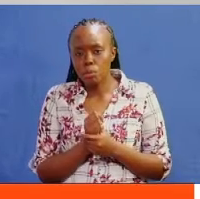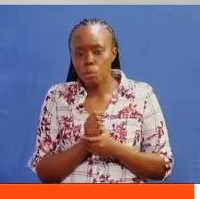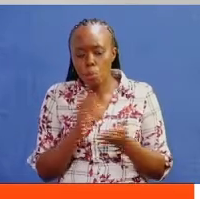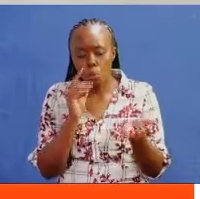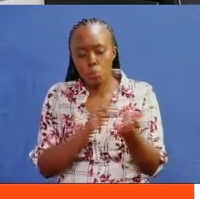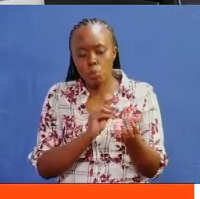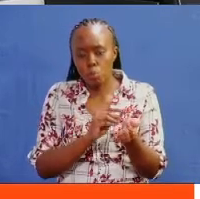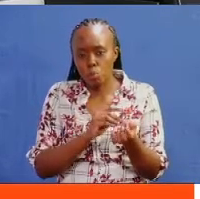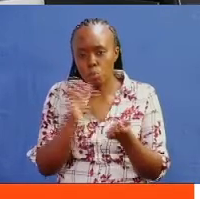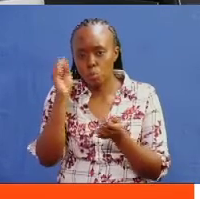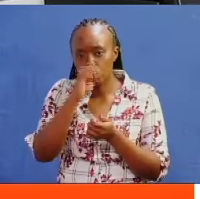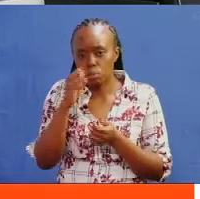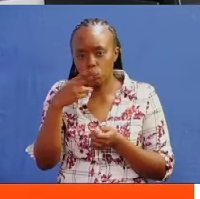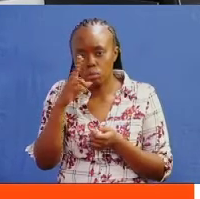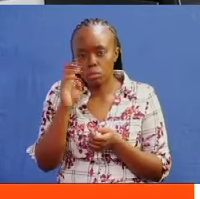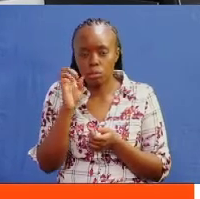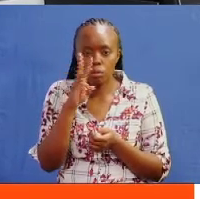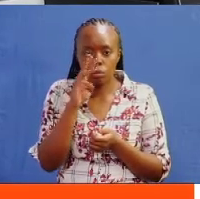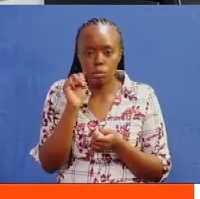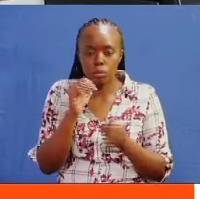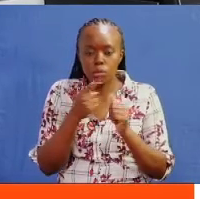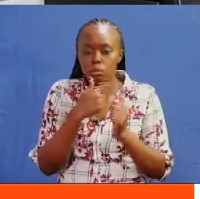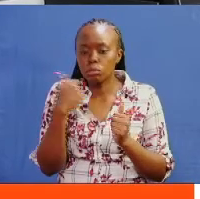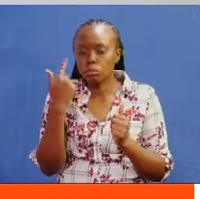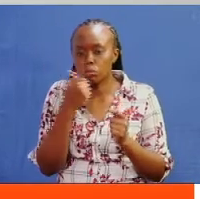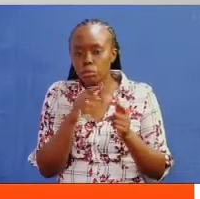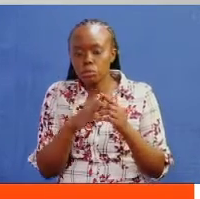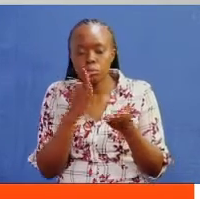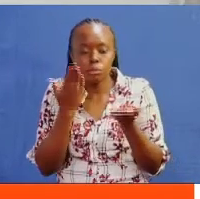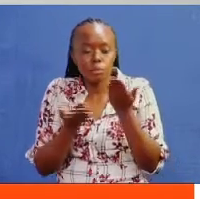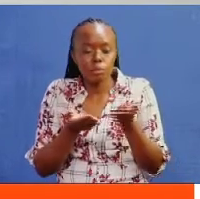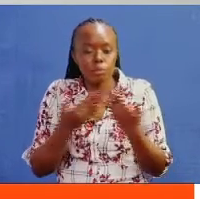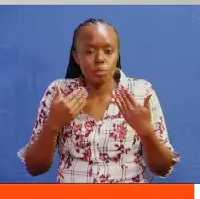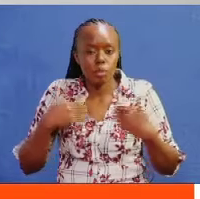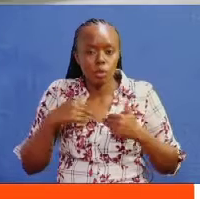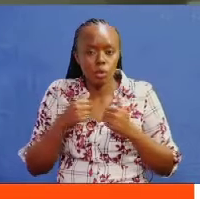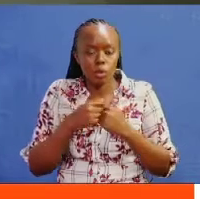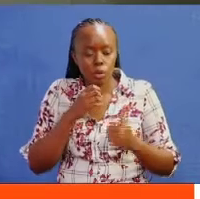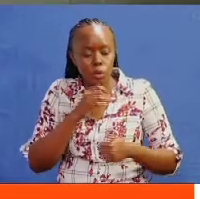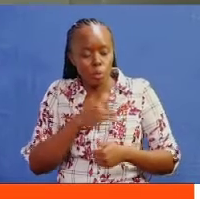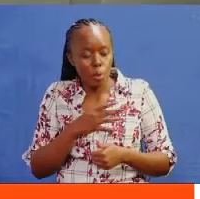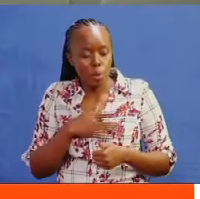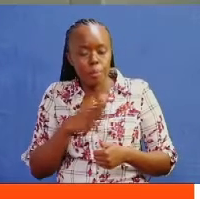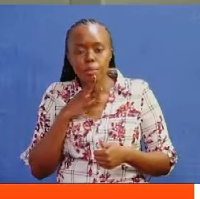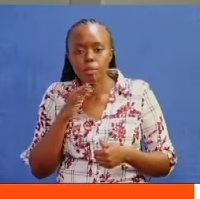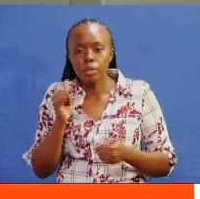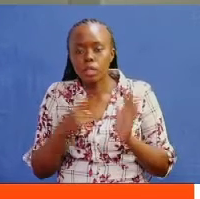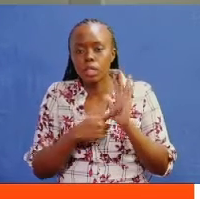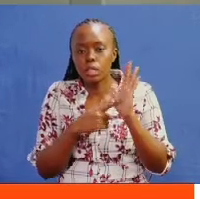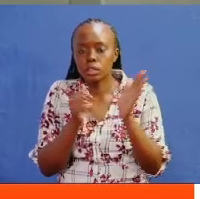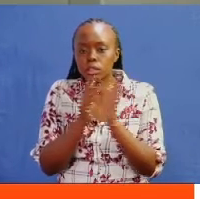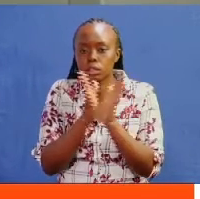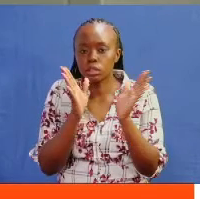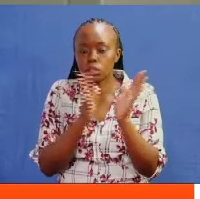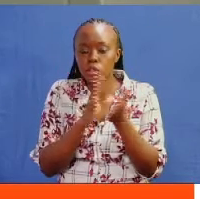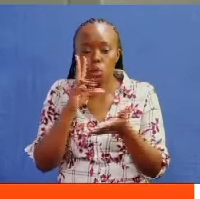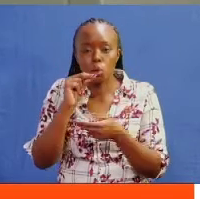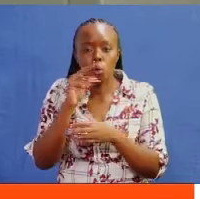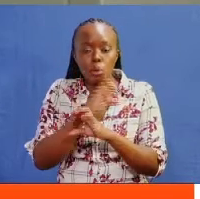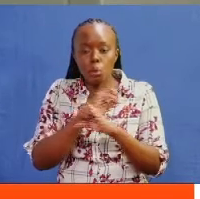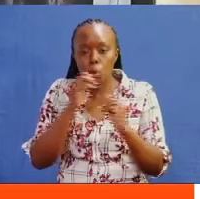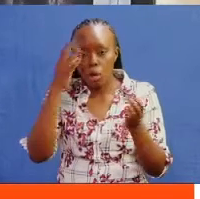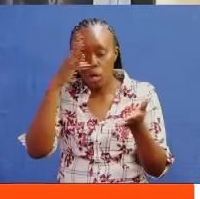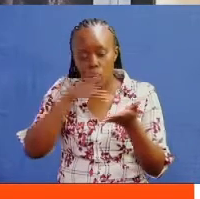Dr. Shemotweri, who is a virologist, however, allays those fears by revealing that no study has been done to show